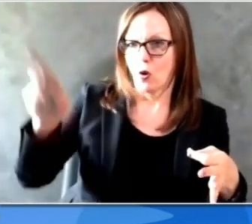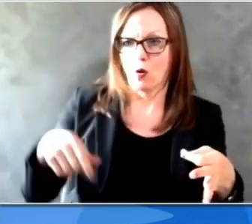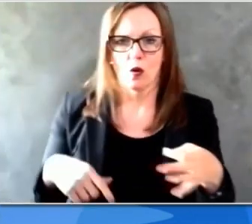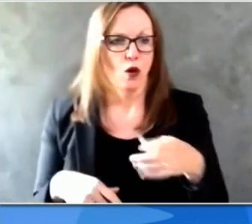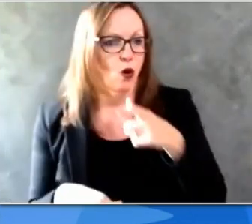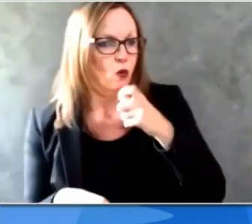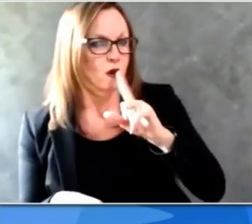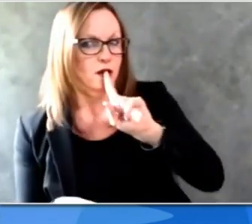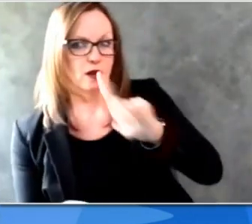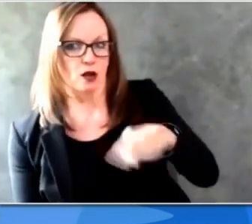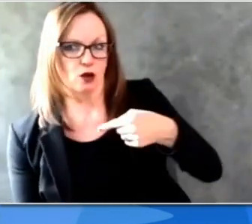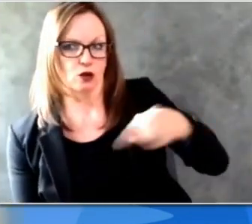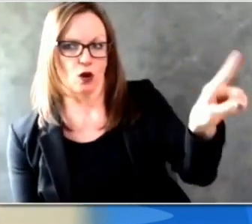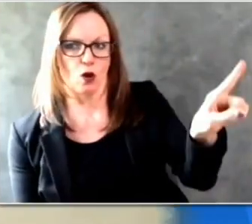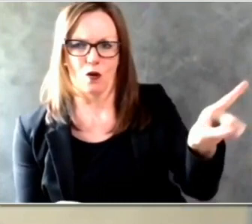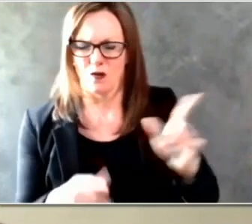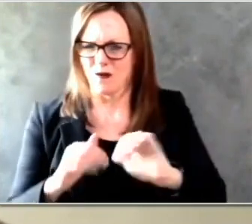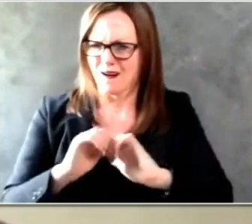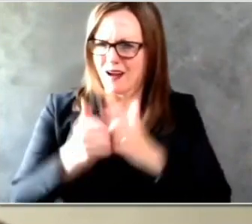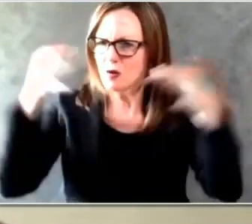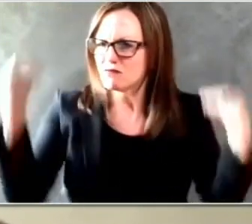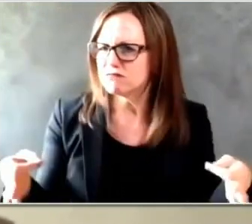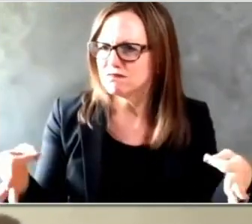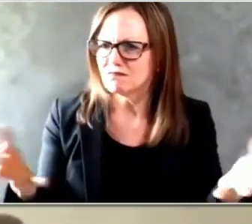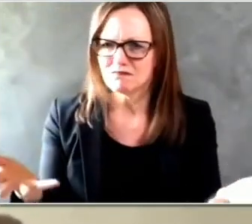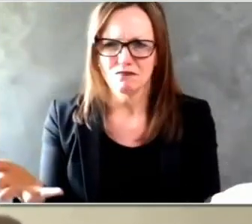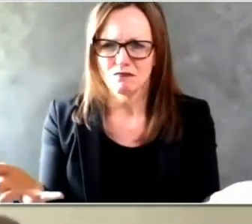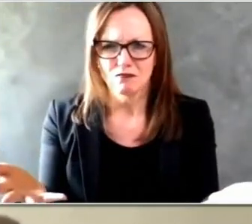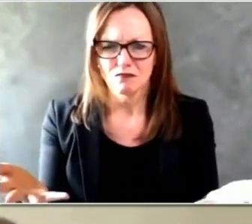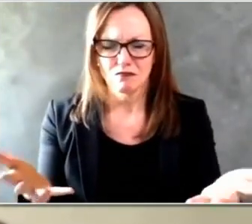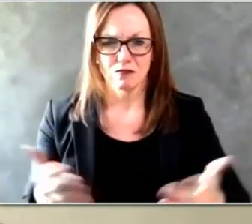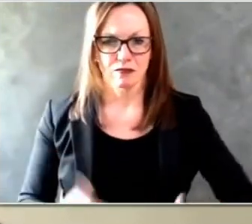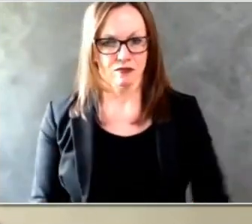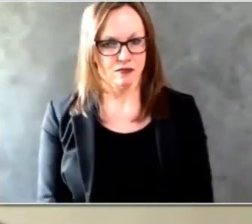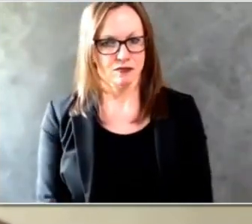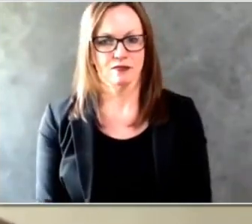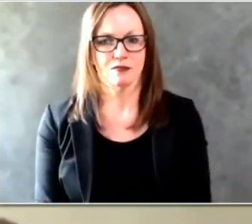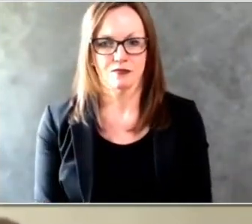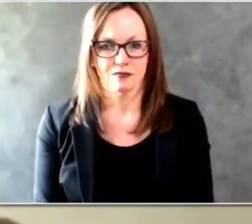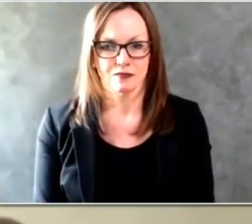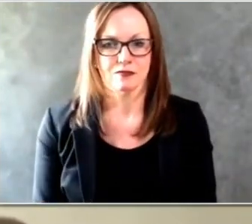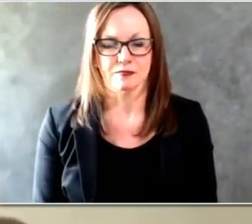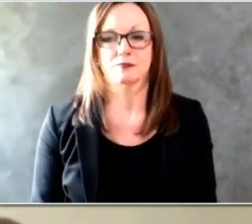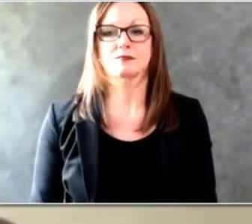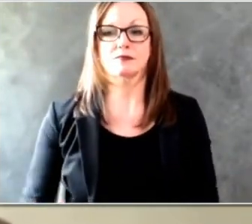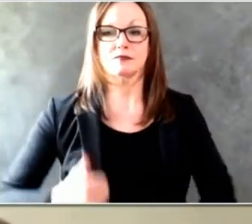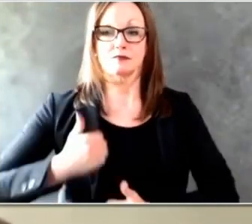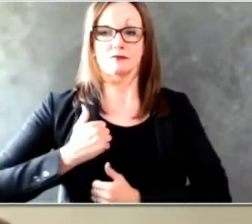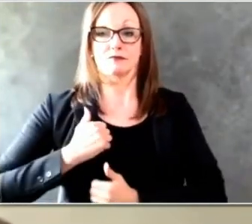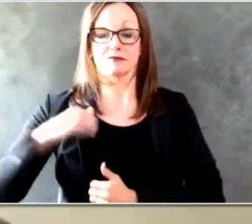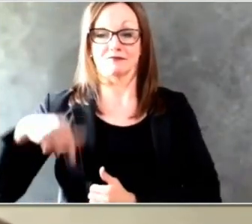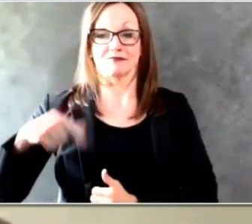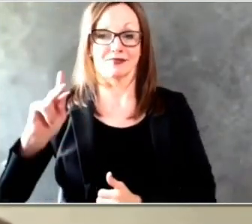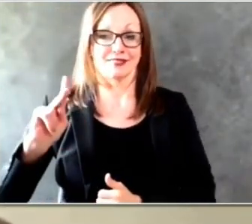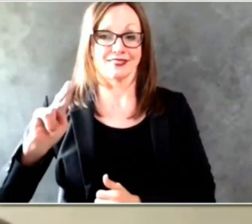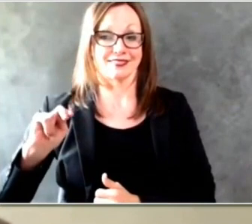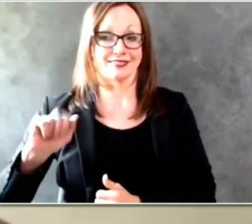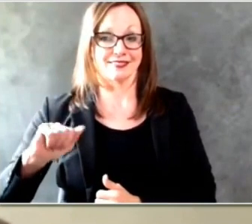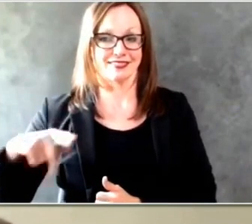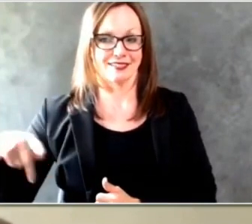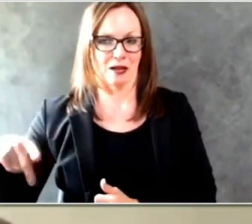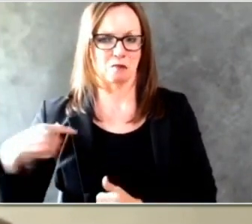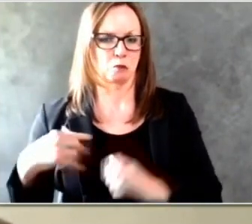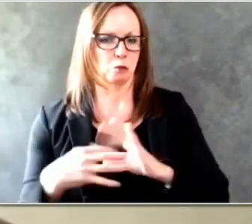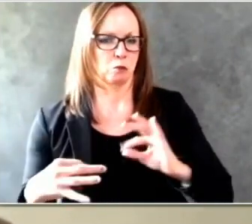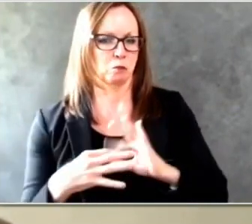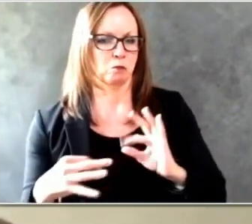Okay. Great question. So in terms of prioritizing testing and where the National Guard, where we respond with